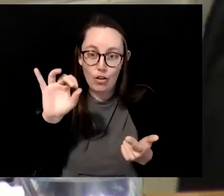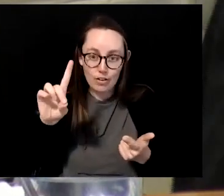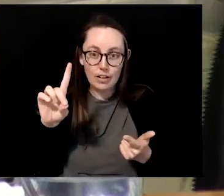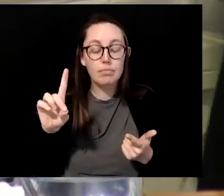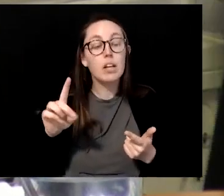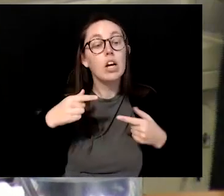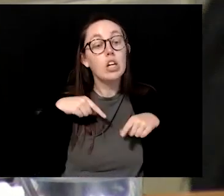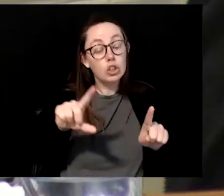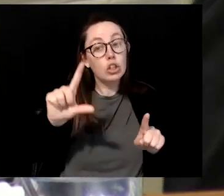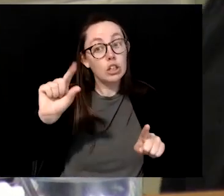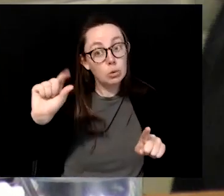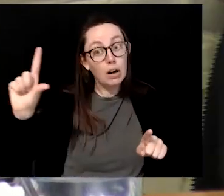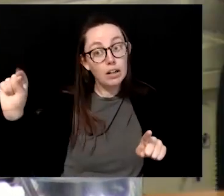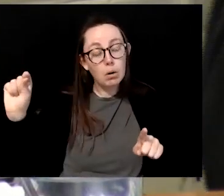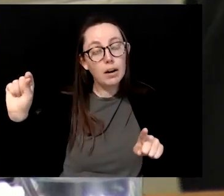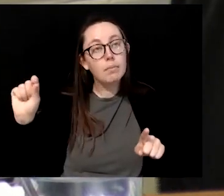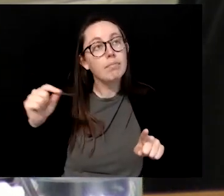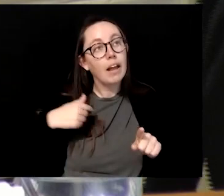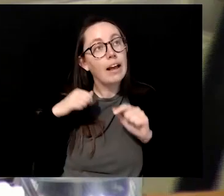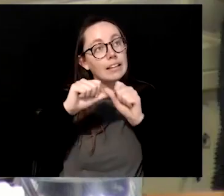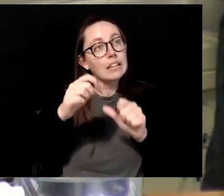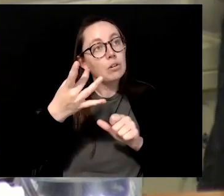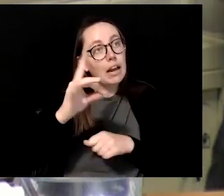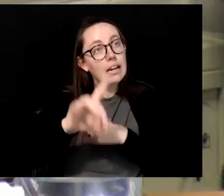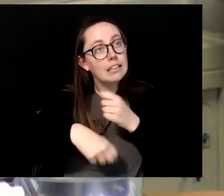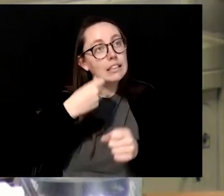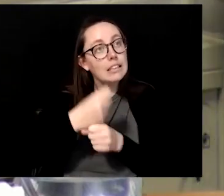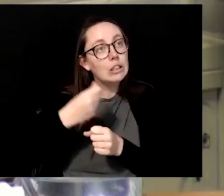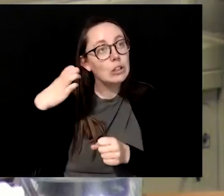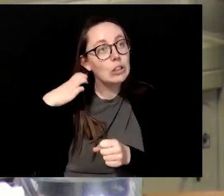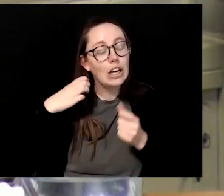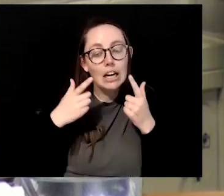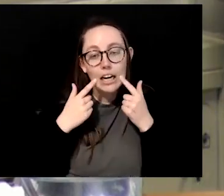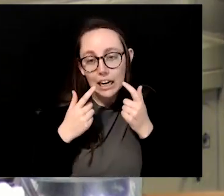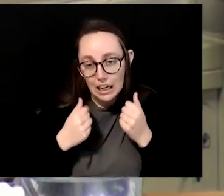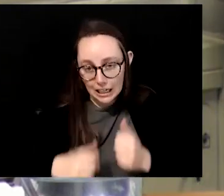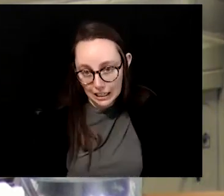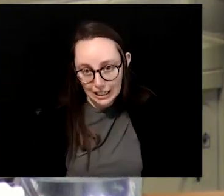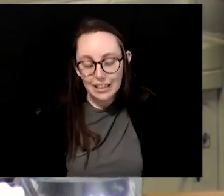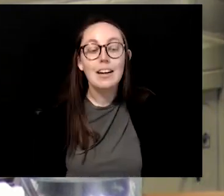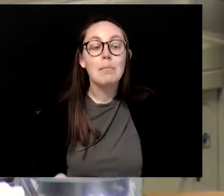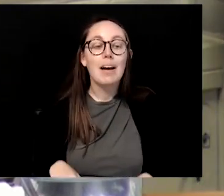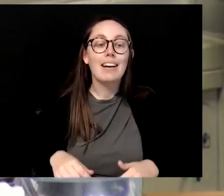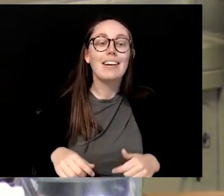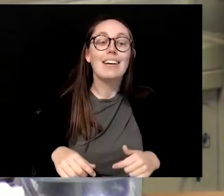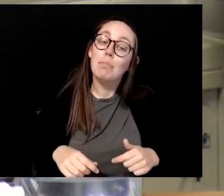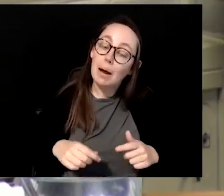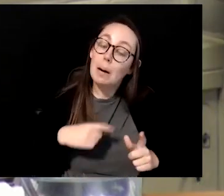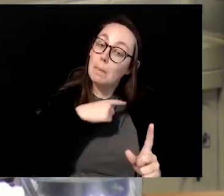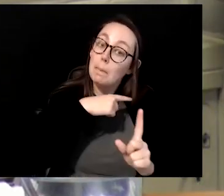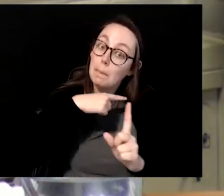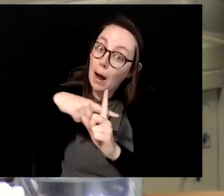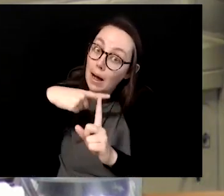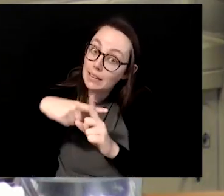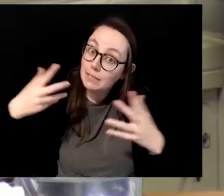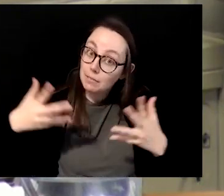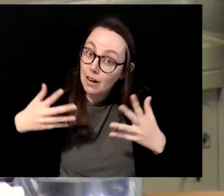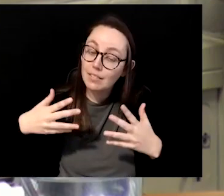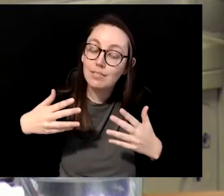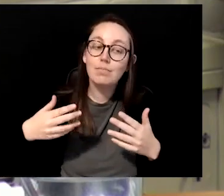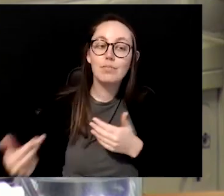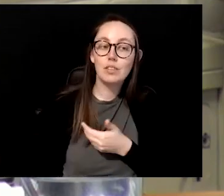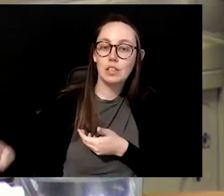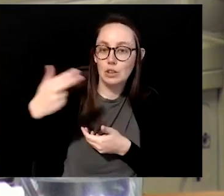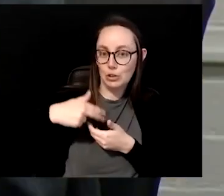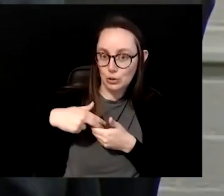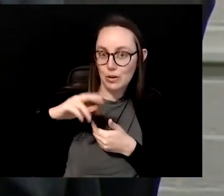outside we gained the hard-working young energy of Ian good now also that year and my esteemed colleague Jess